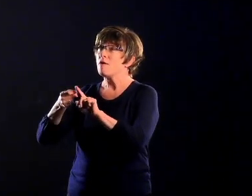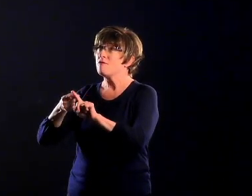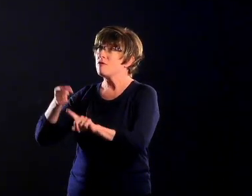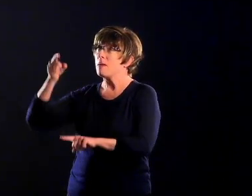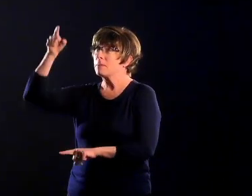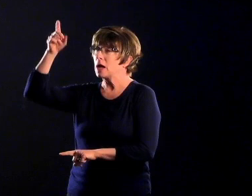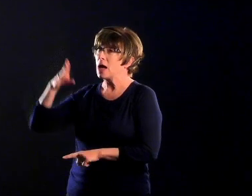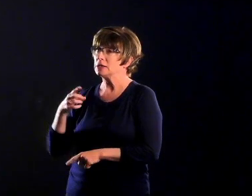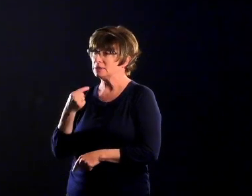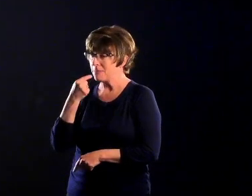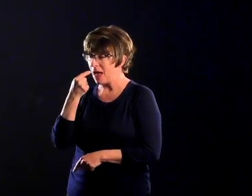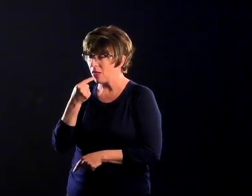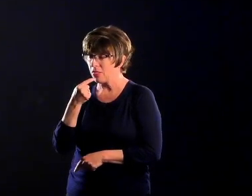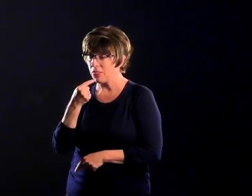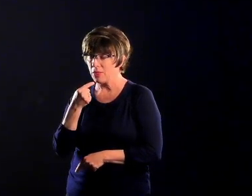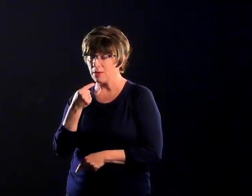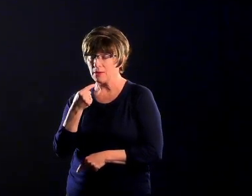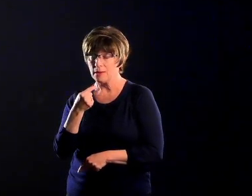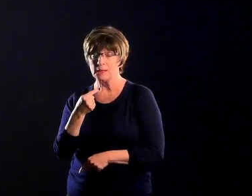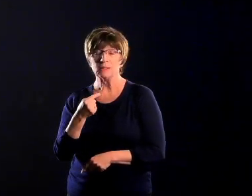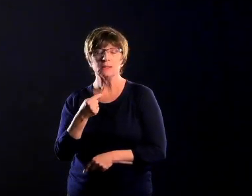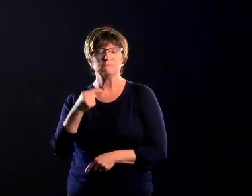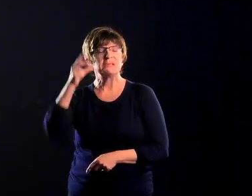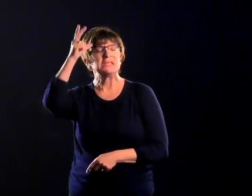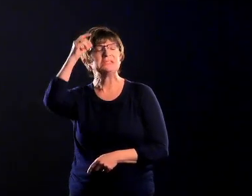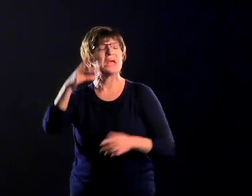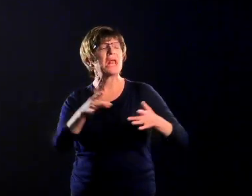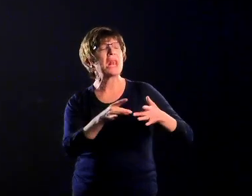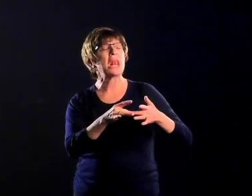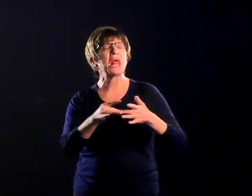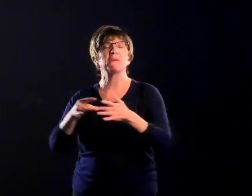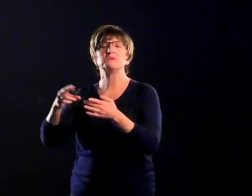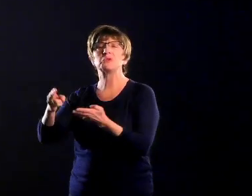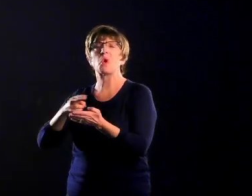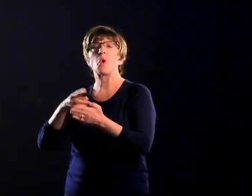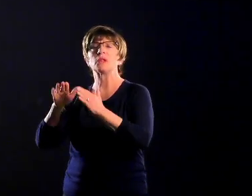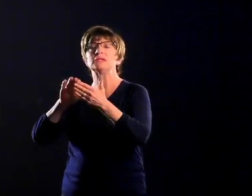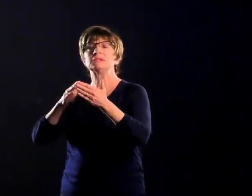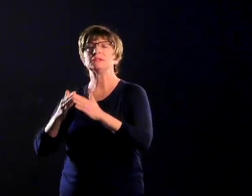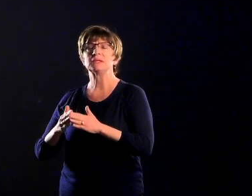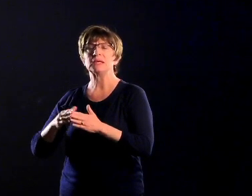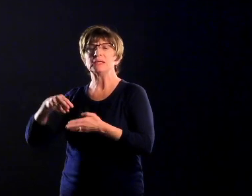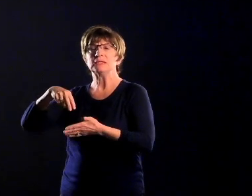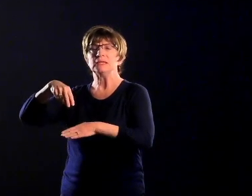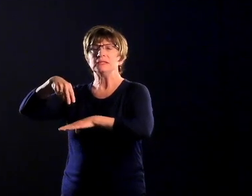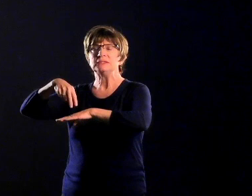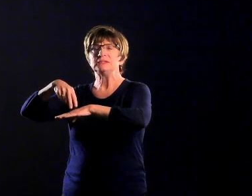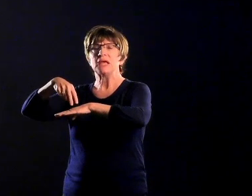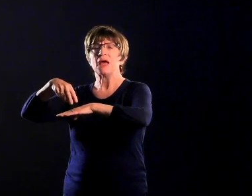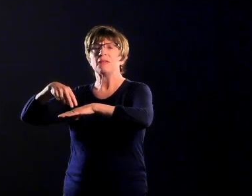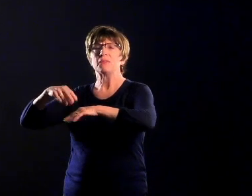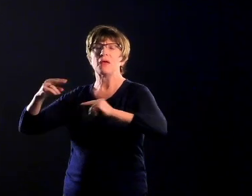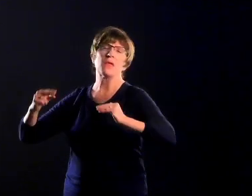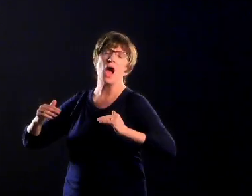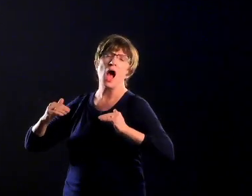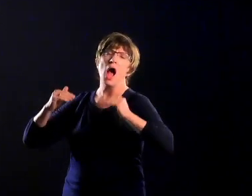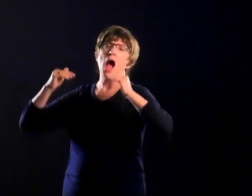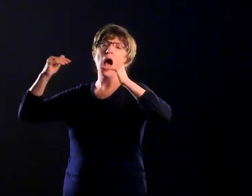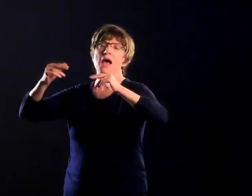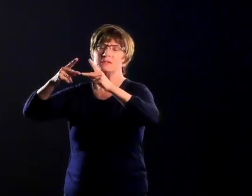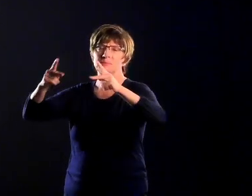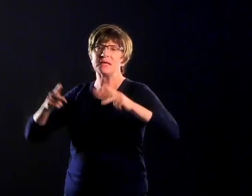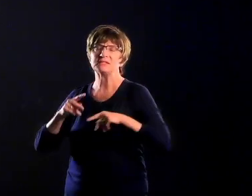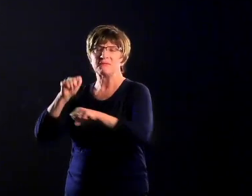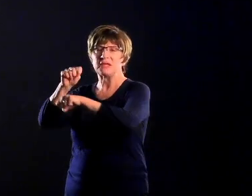devil took him to the holy city and had him stand on the highest point of the temple. If you are the Son of God, he said,